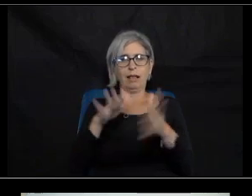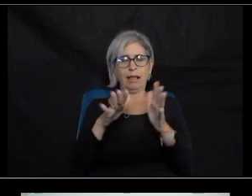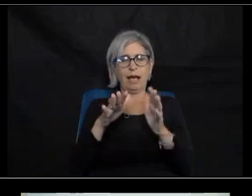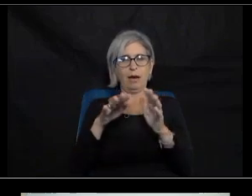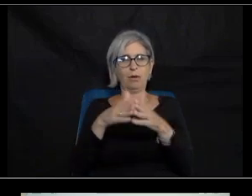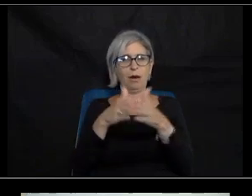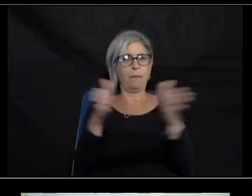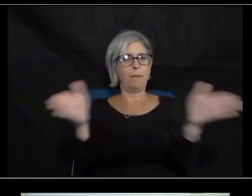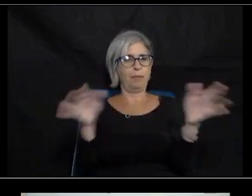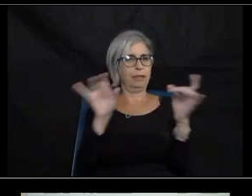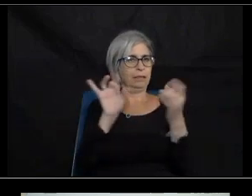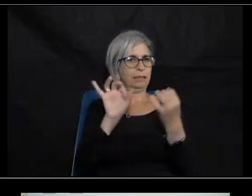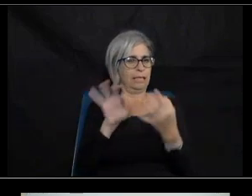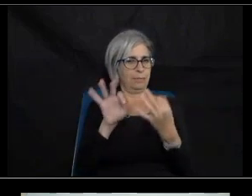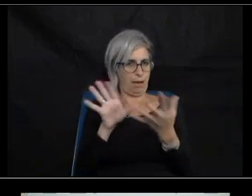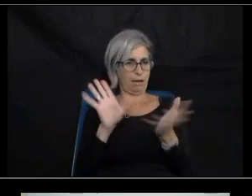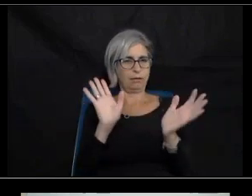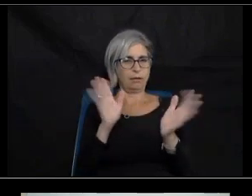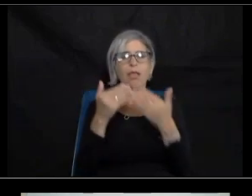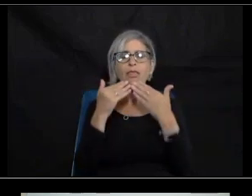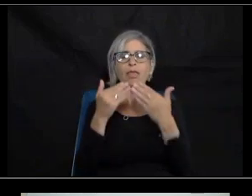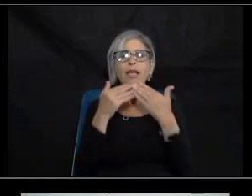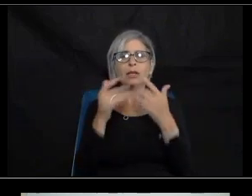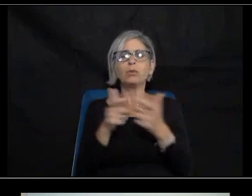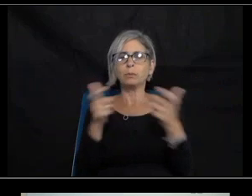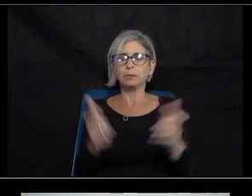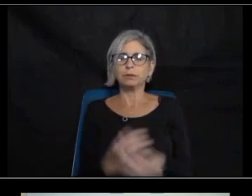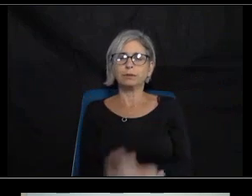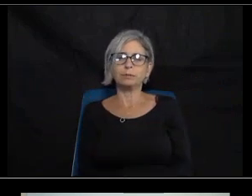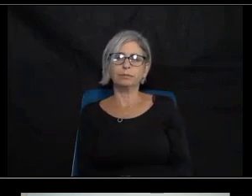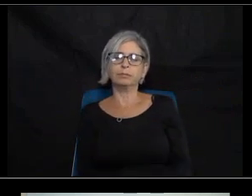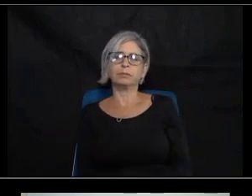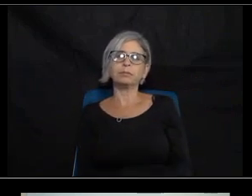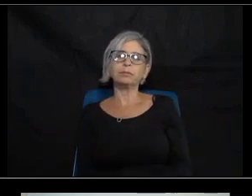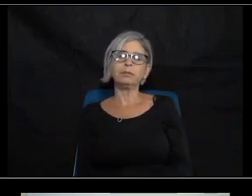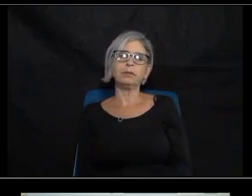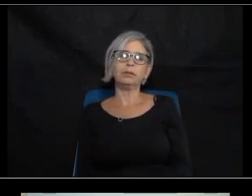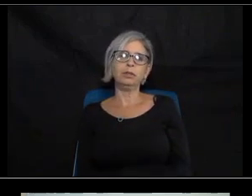public input. So thank you very much.